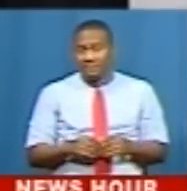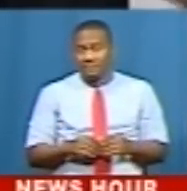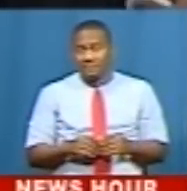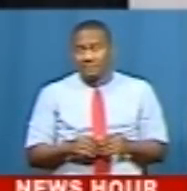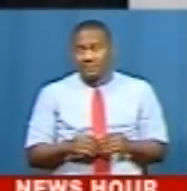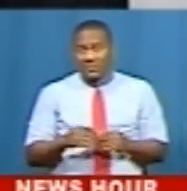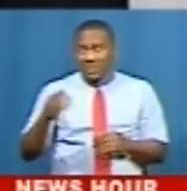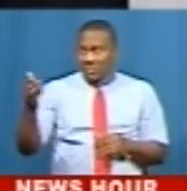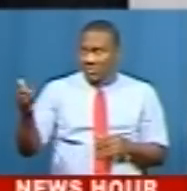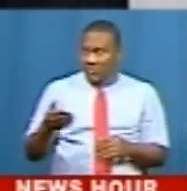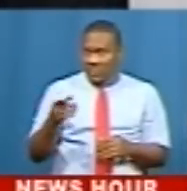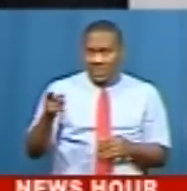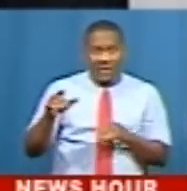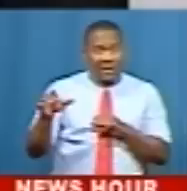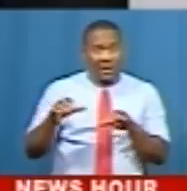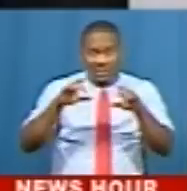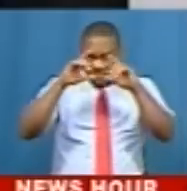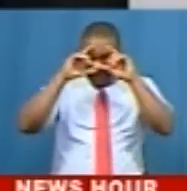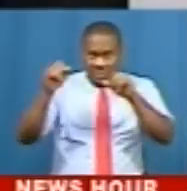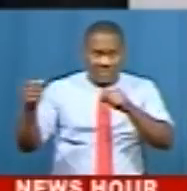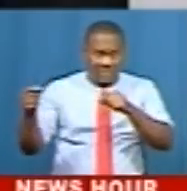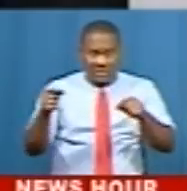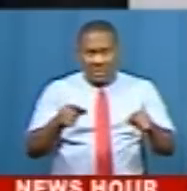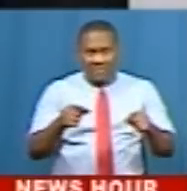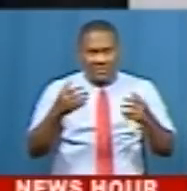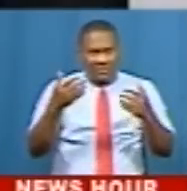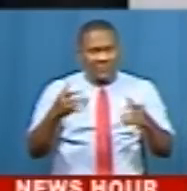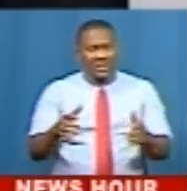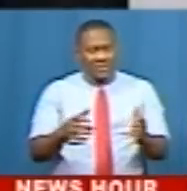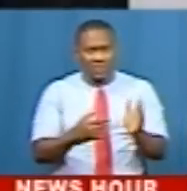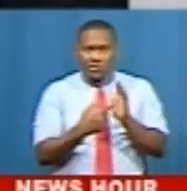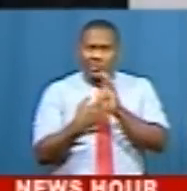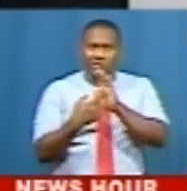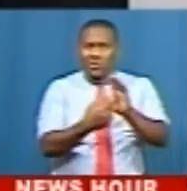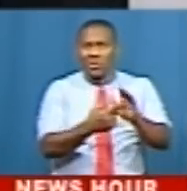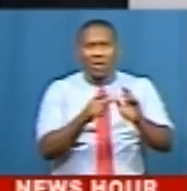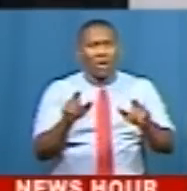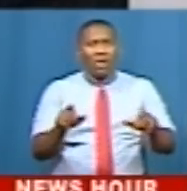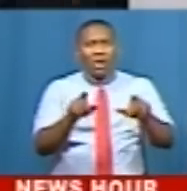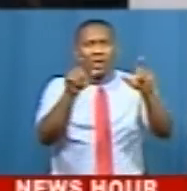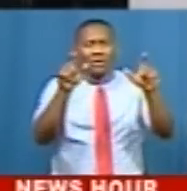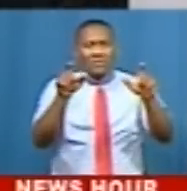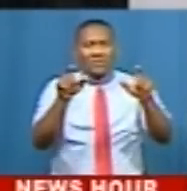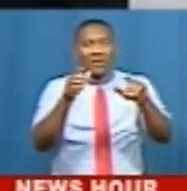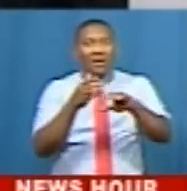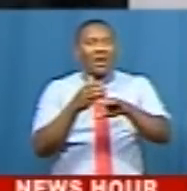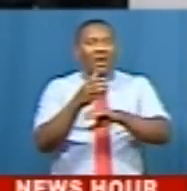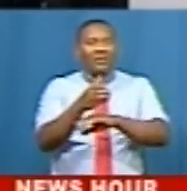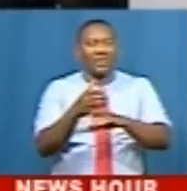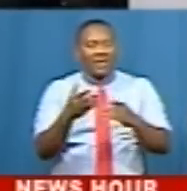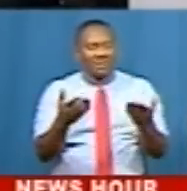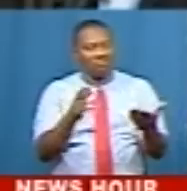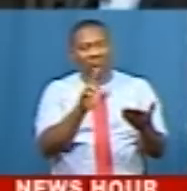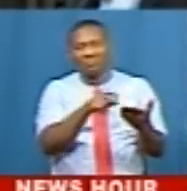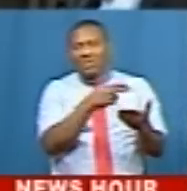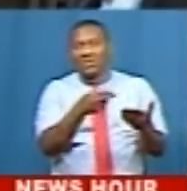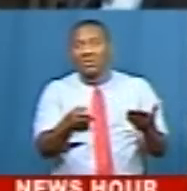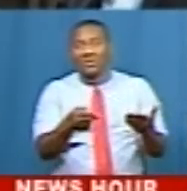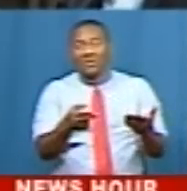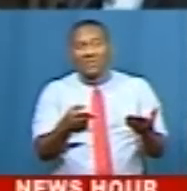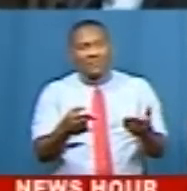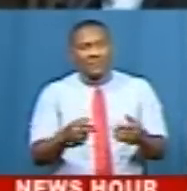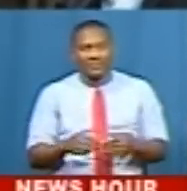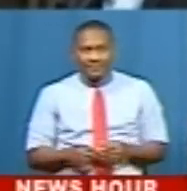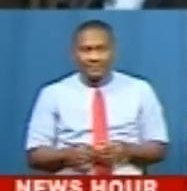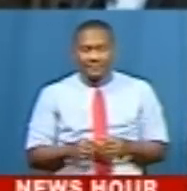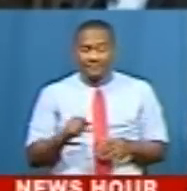assignment and it's not enforced. So we should do everything in our power to enforce it. Staff